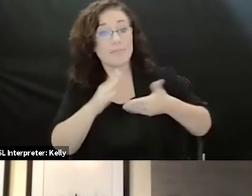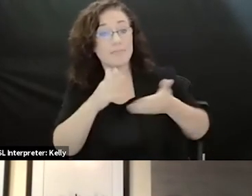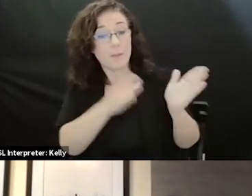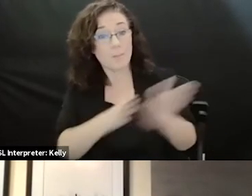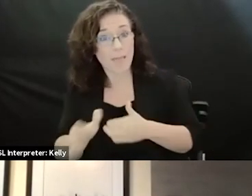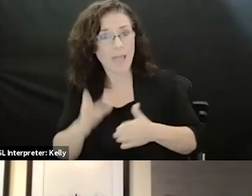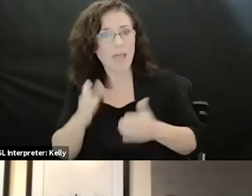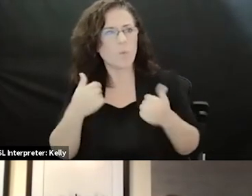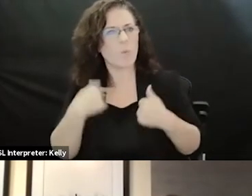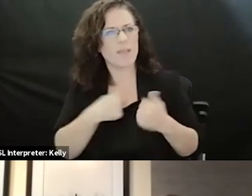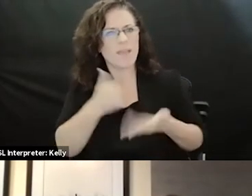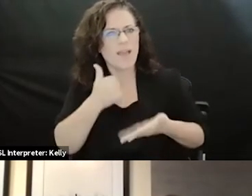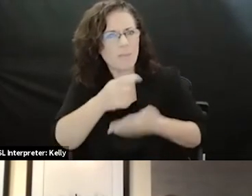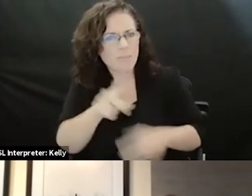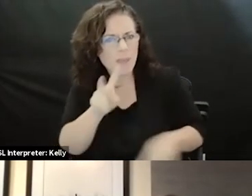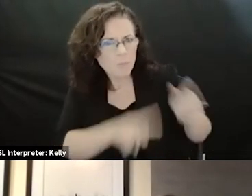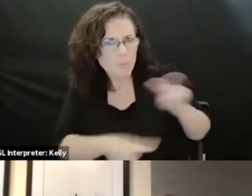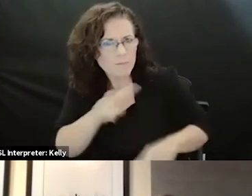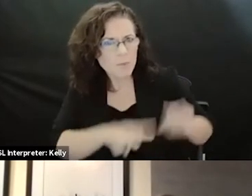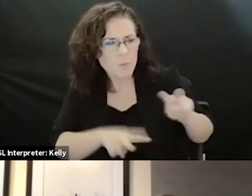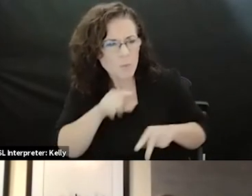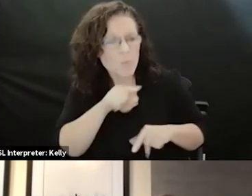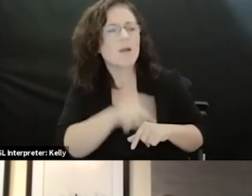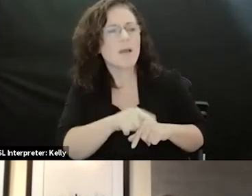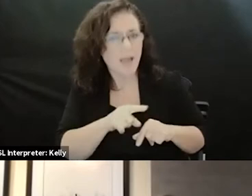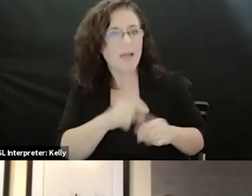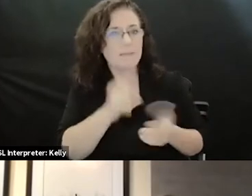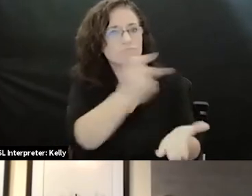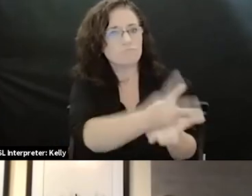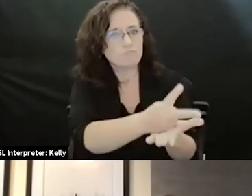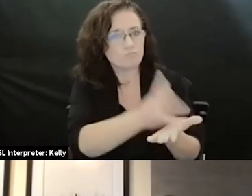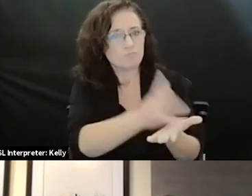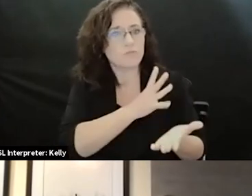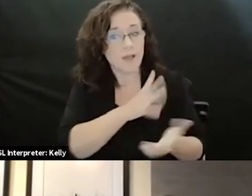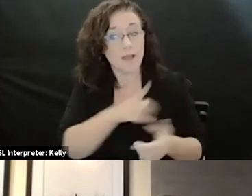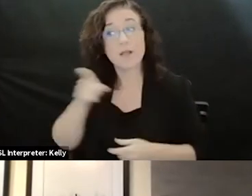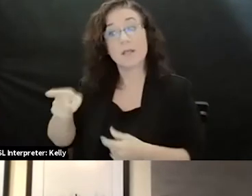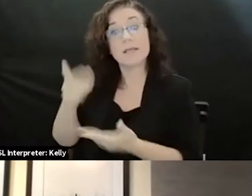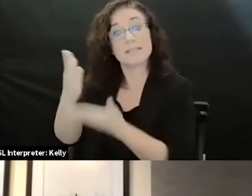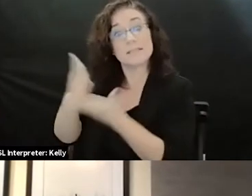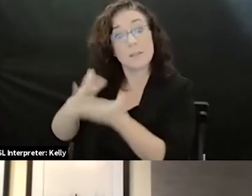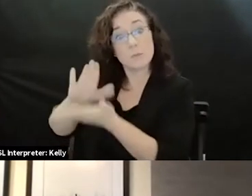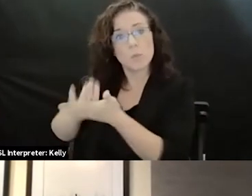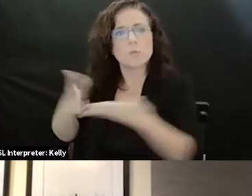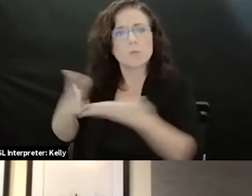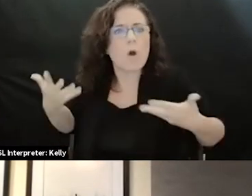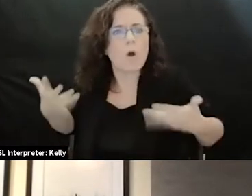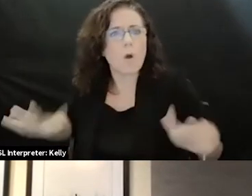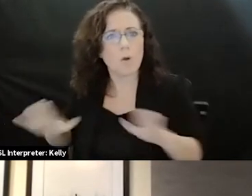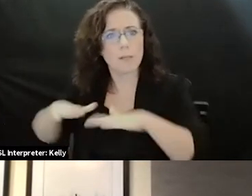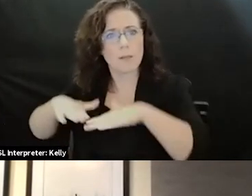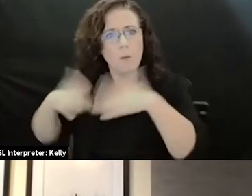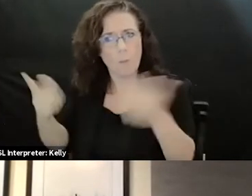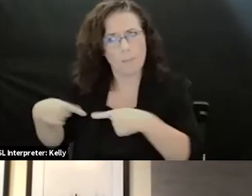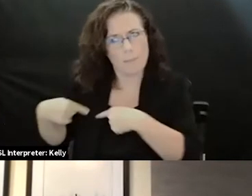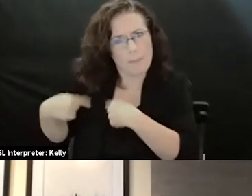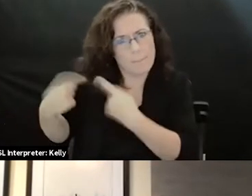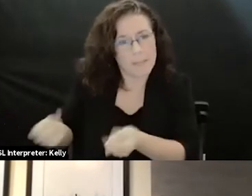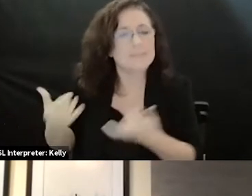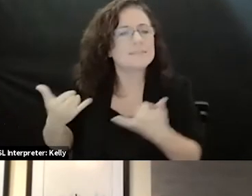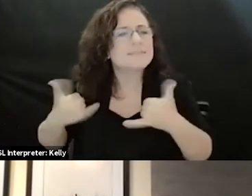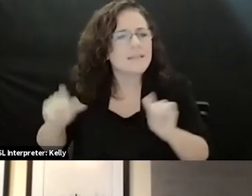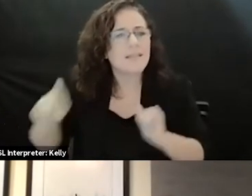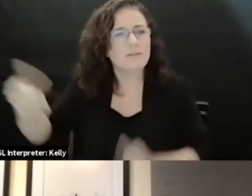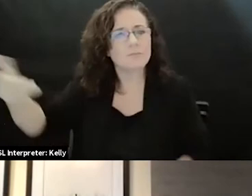that have already opened they also have to submit the same safety plan and they have to post it on their website and after the schools get it approved